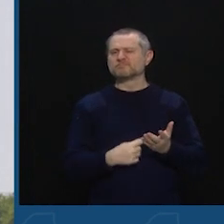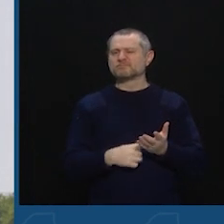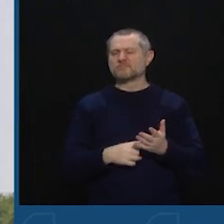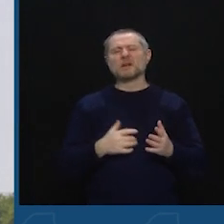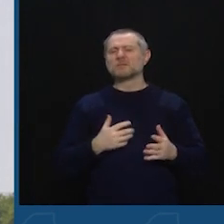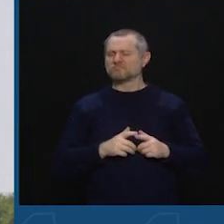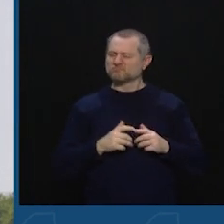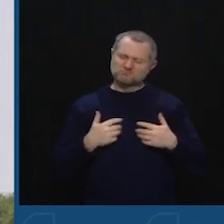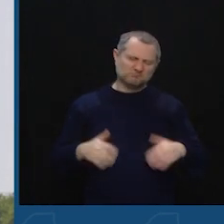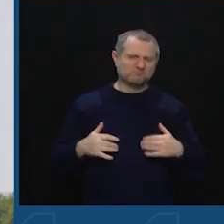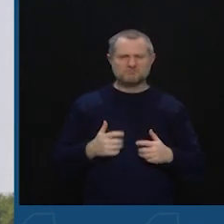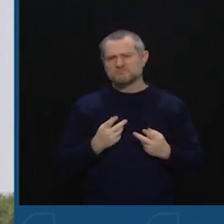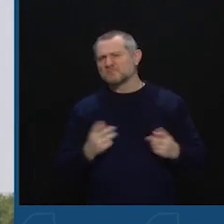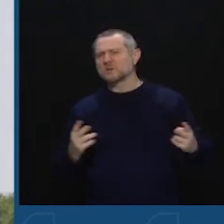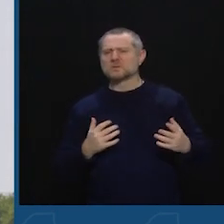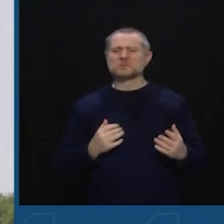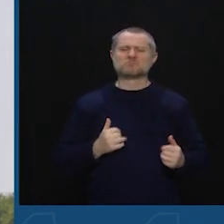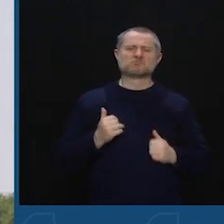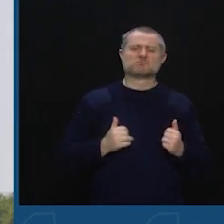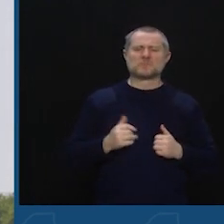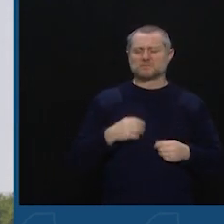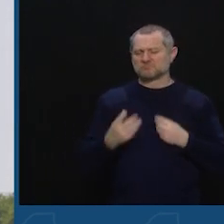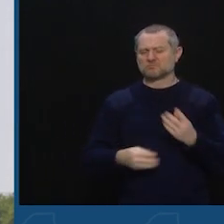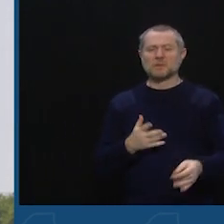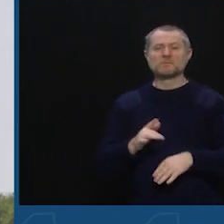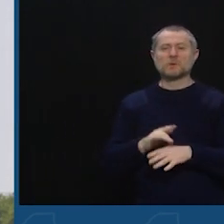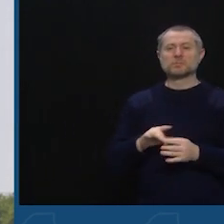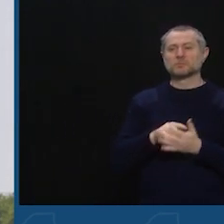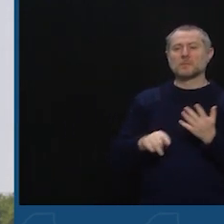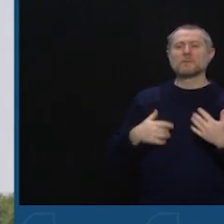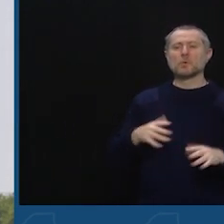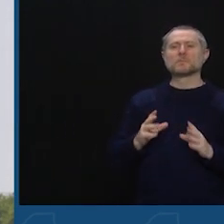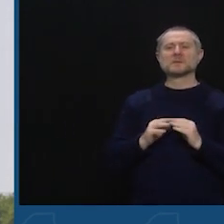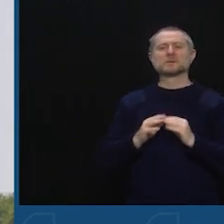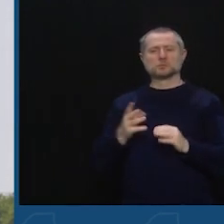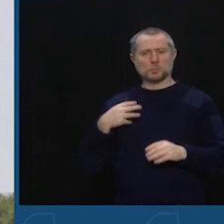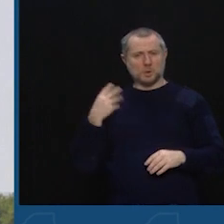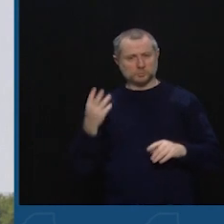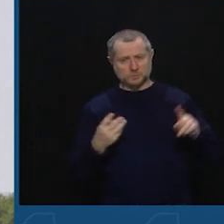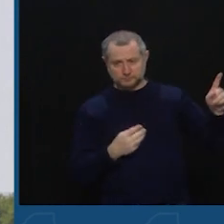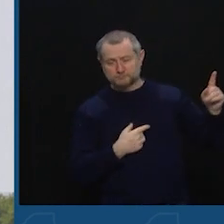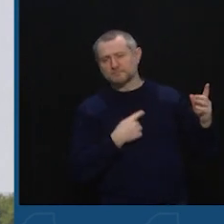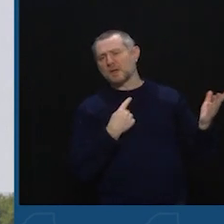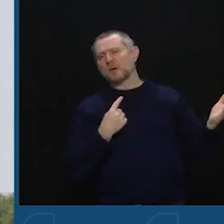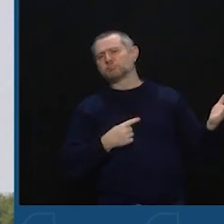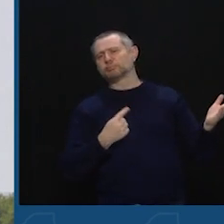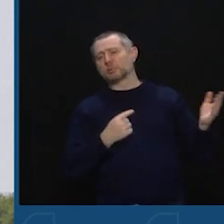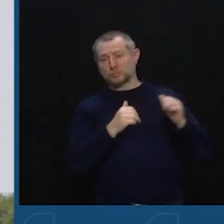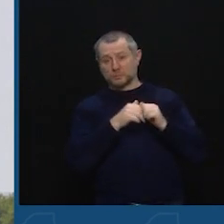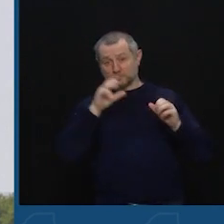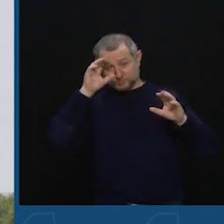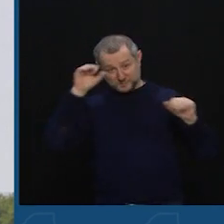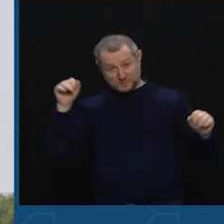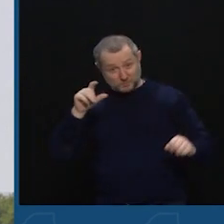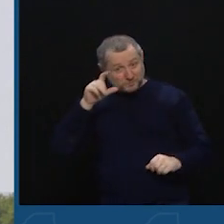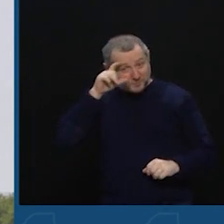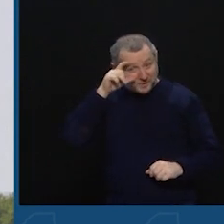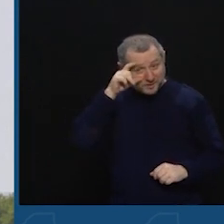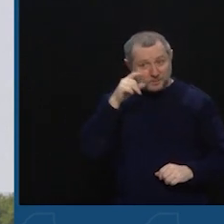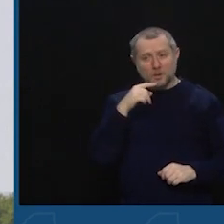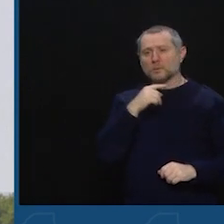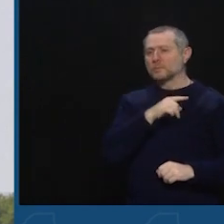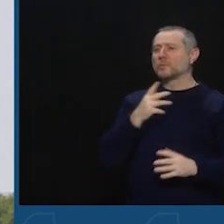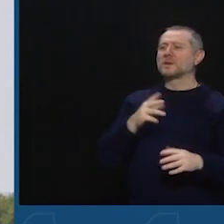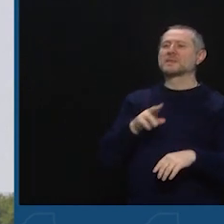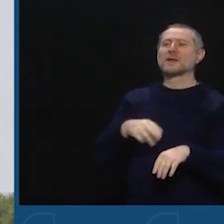resources to our state. We had meetings with Washington. I talked to President Biden about it. The possibility of having the National Semiconductor